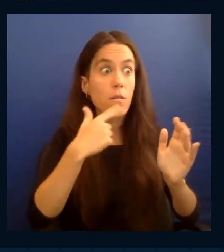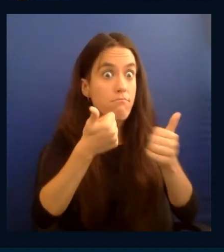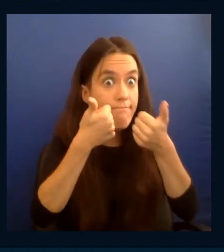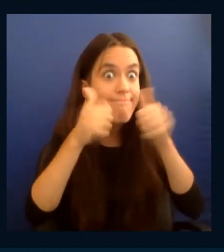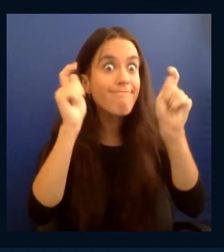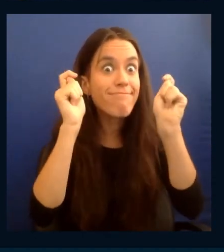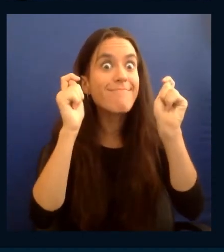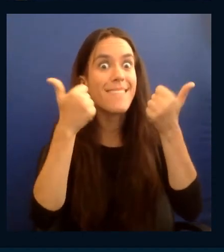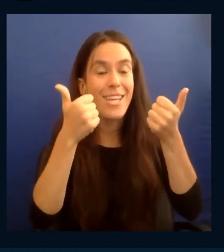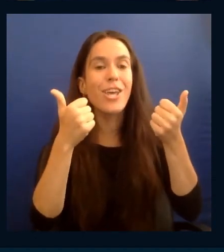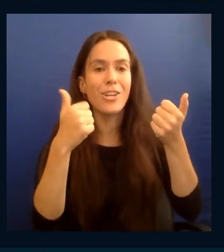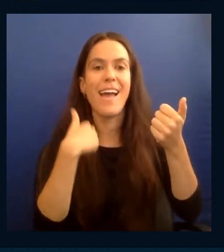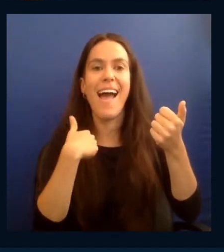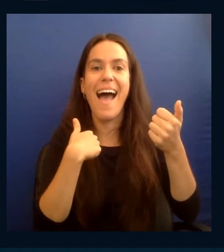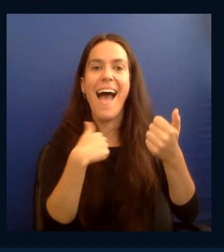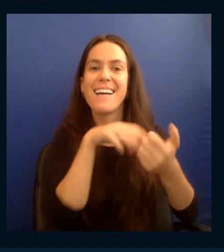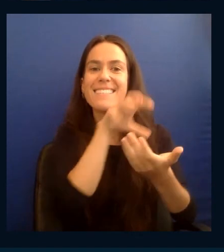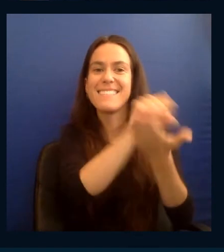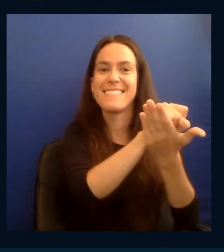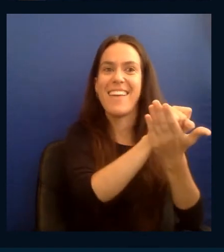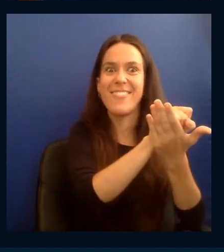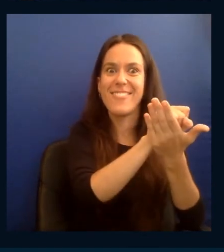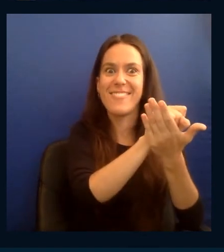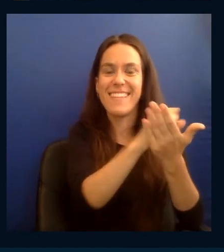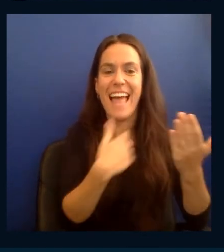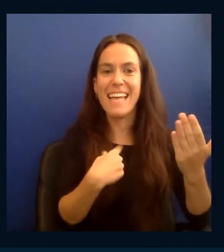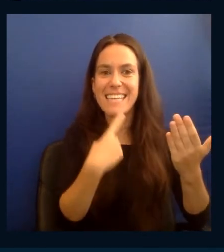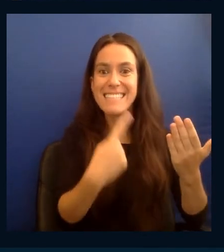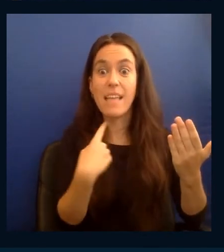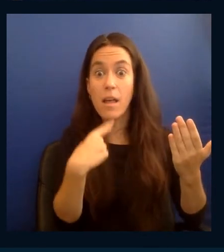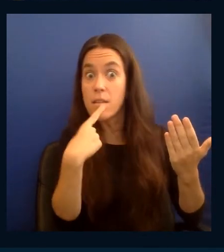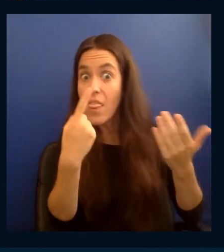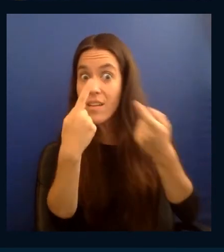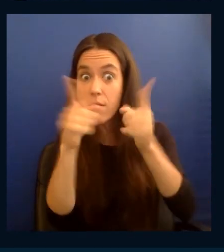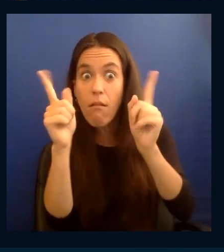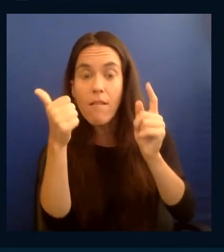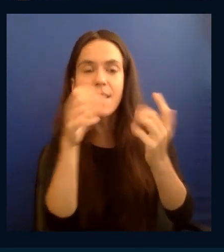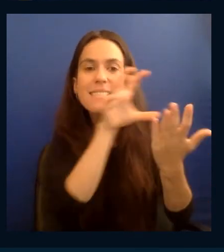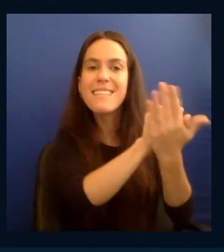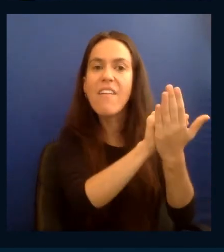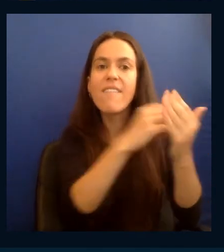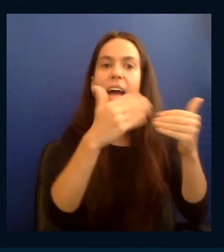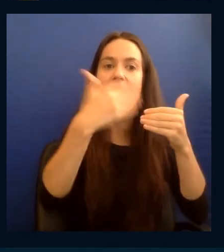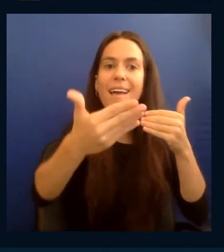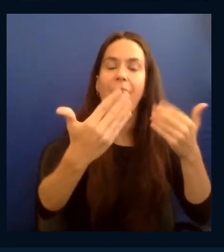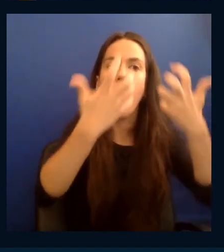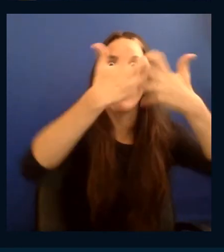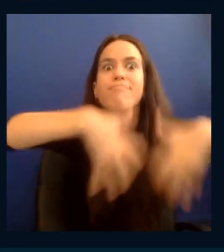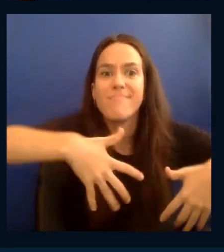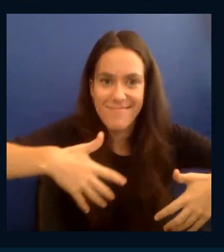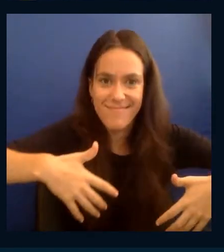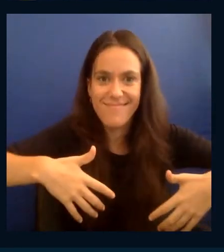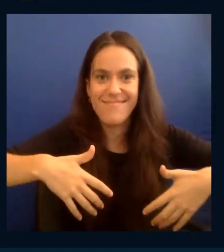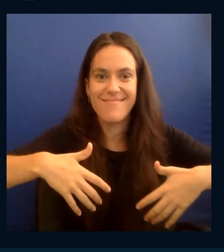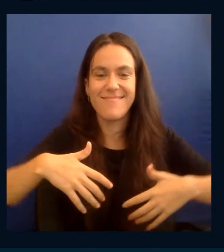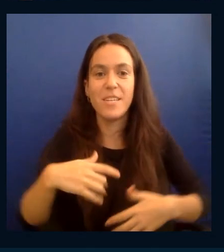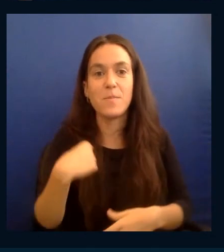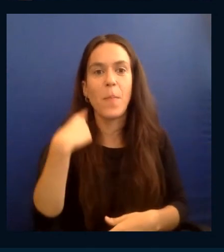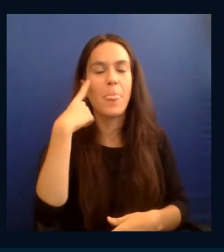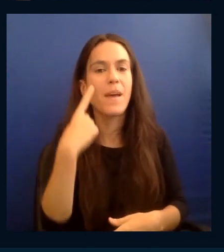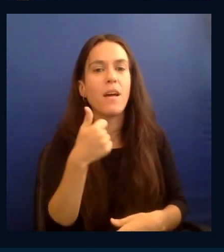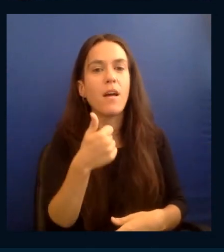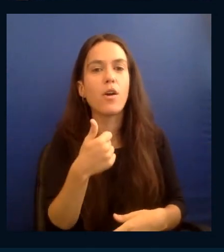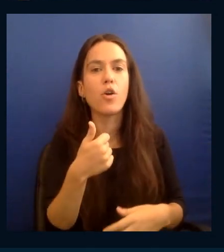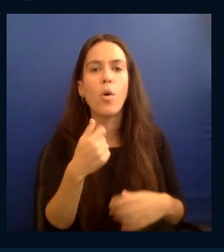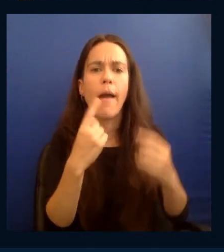disabled. So I can even add in a pull request trigger. But actually, I'm going to do a continuous deployment, and I can add filters, any